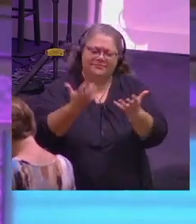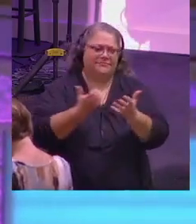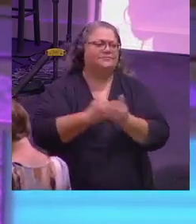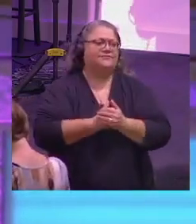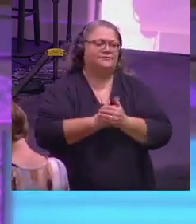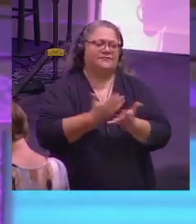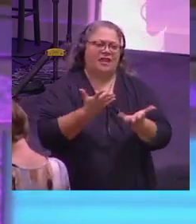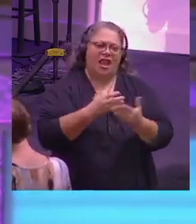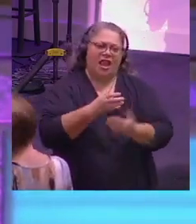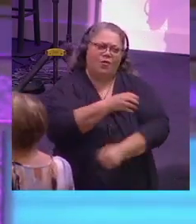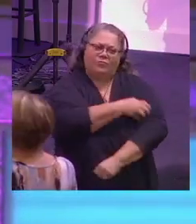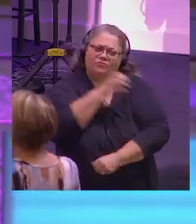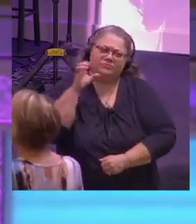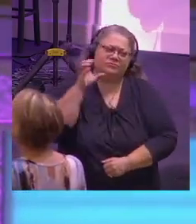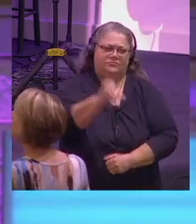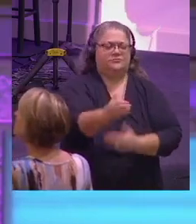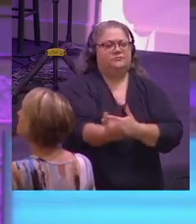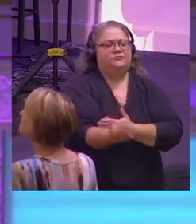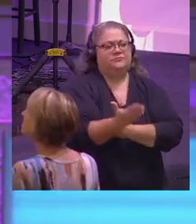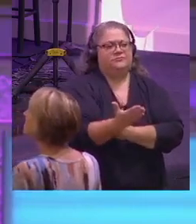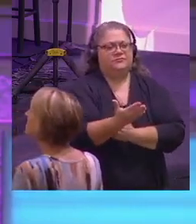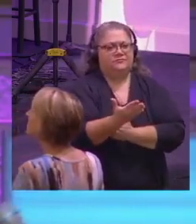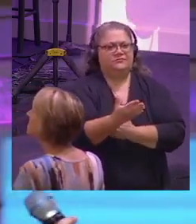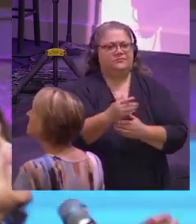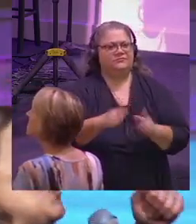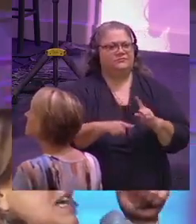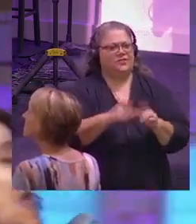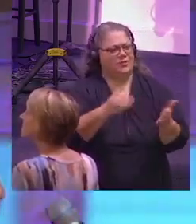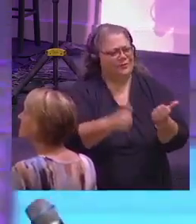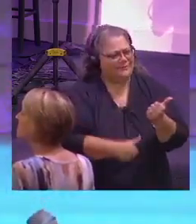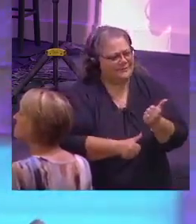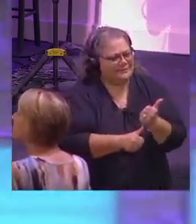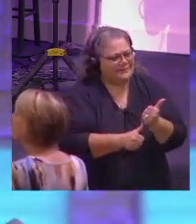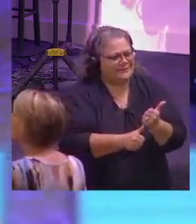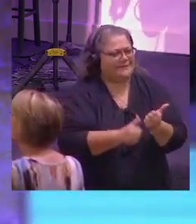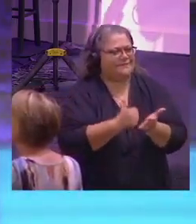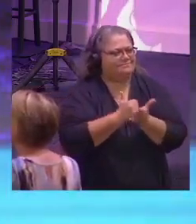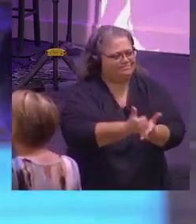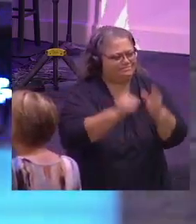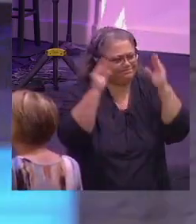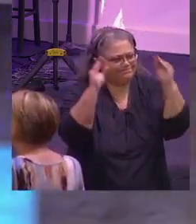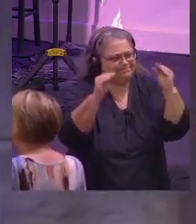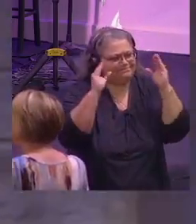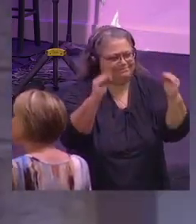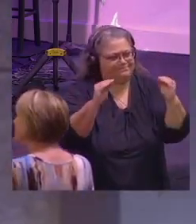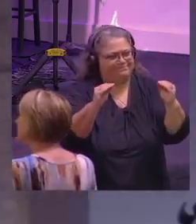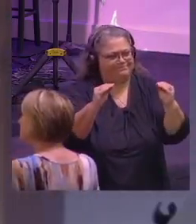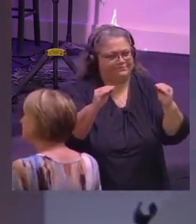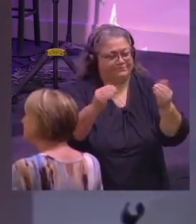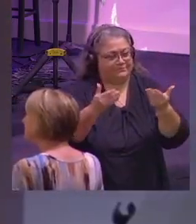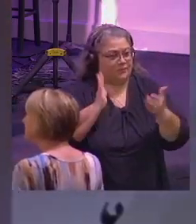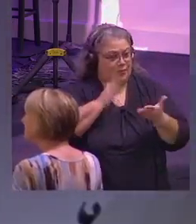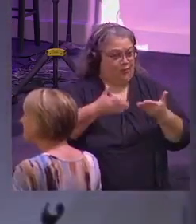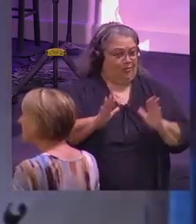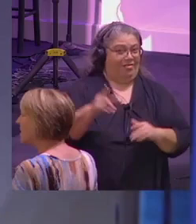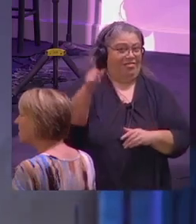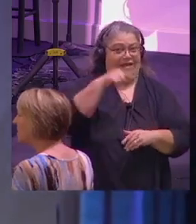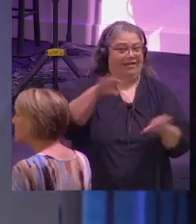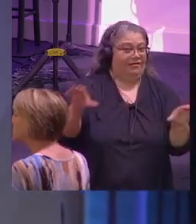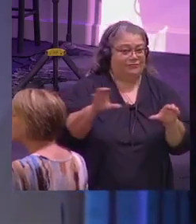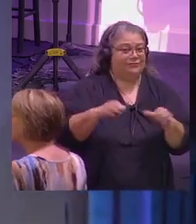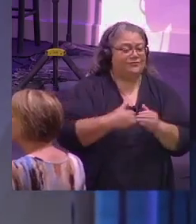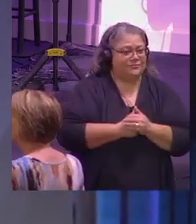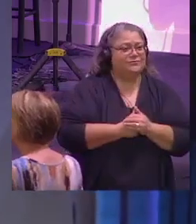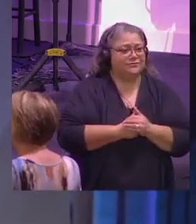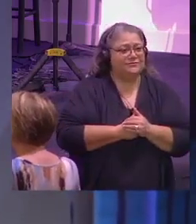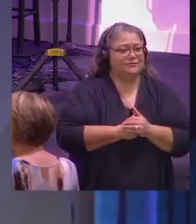to empower you this morning. He wants to assist you and help you and teach you. Would you let him do that? Would you let him do